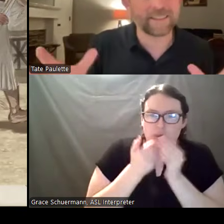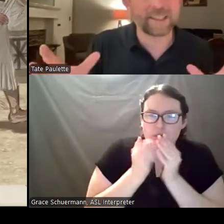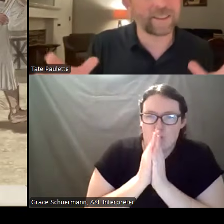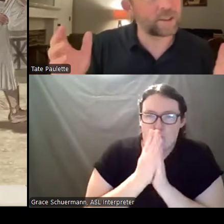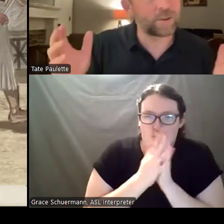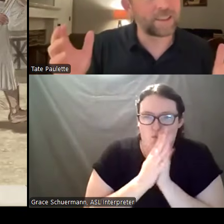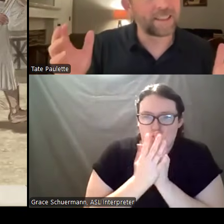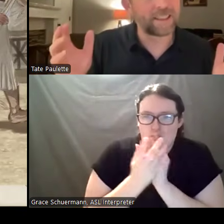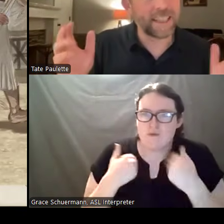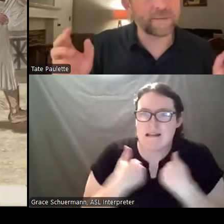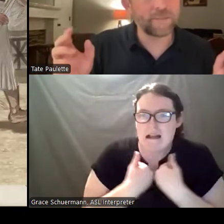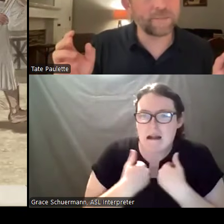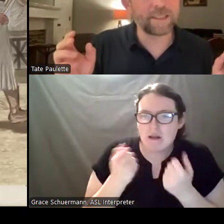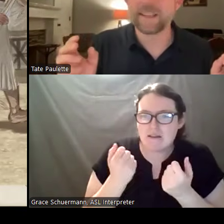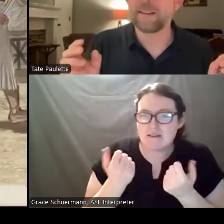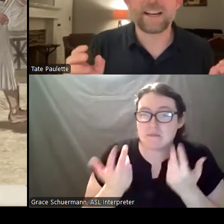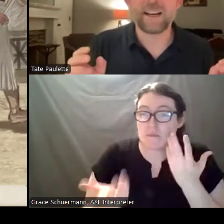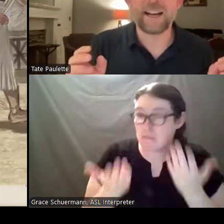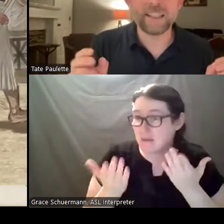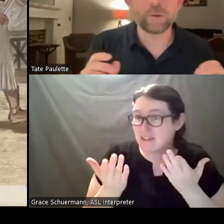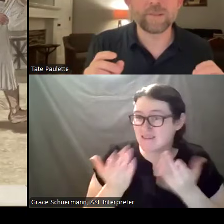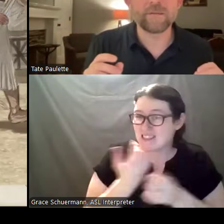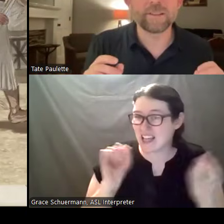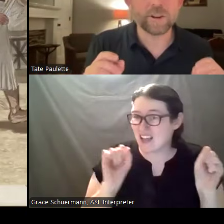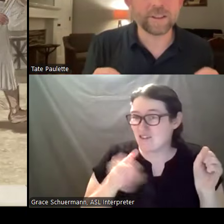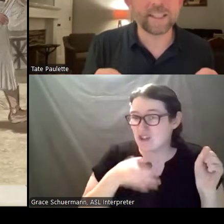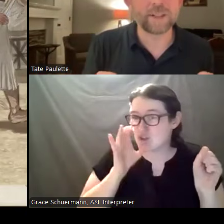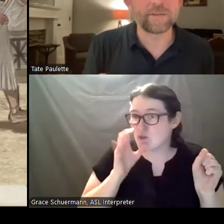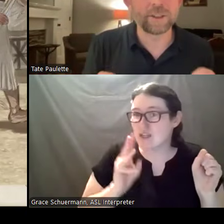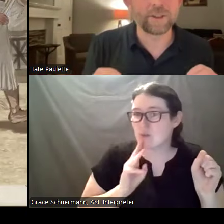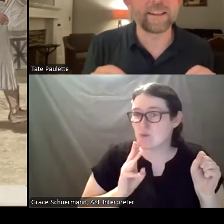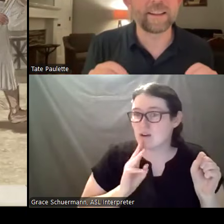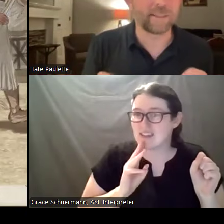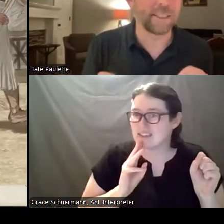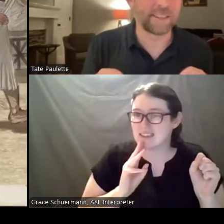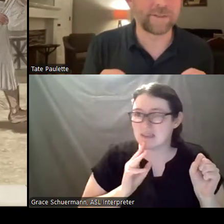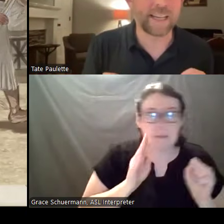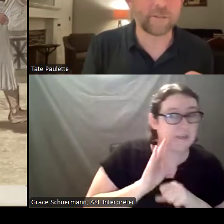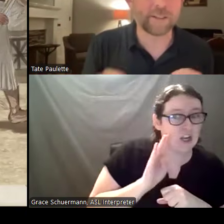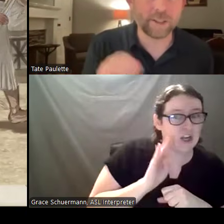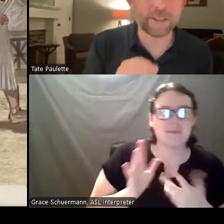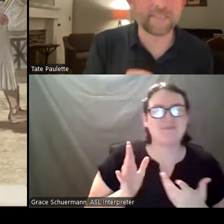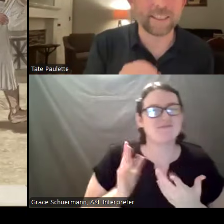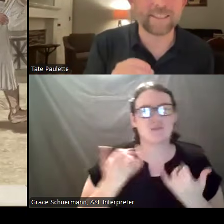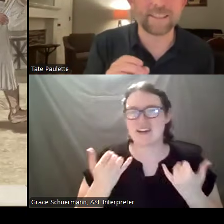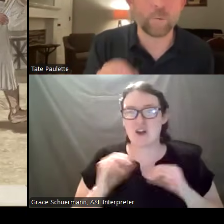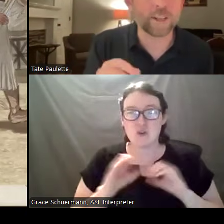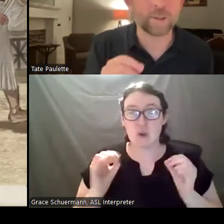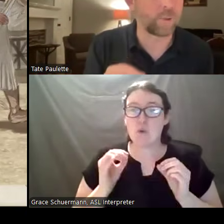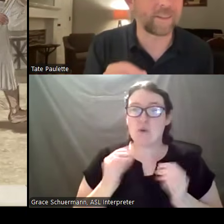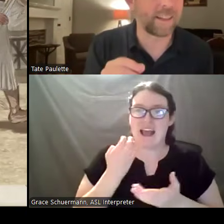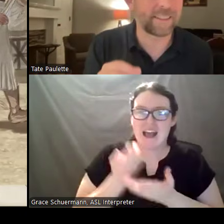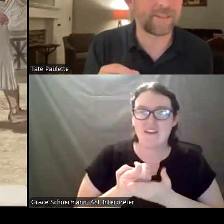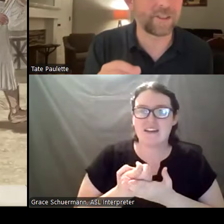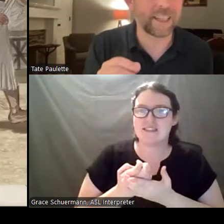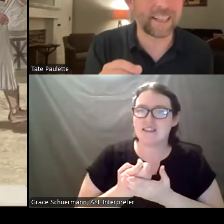animals, etc. So, yes, maybe. I don't currently know of good evidence for that, like good evidence that the water